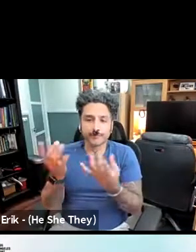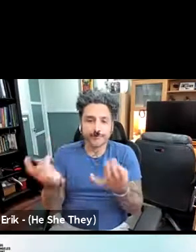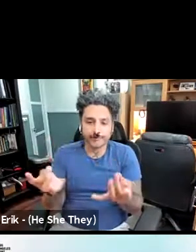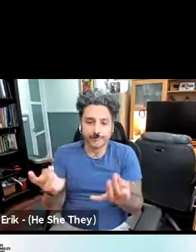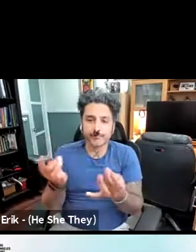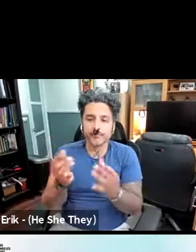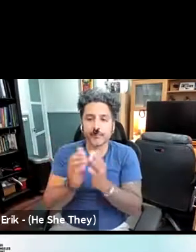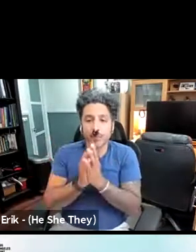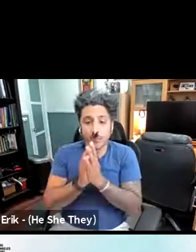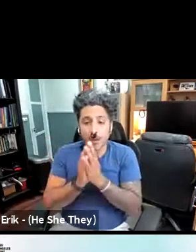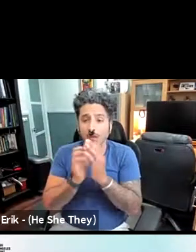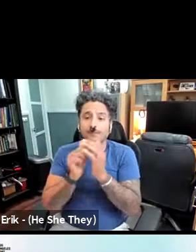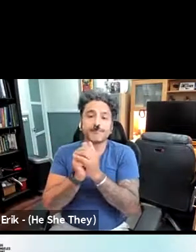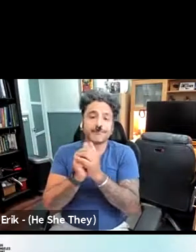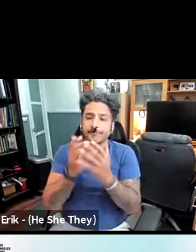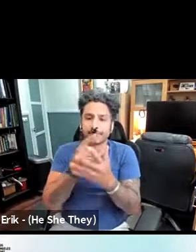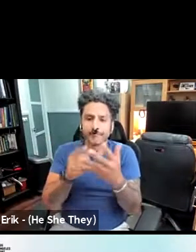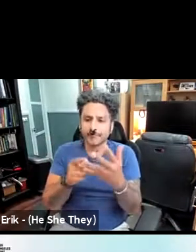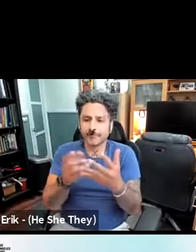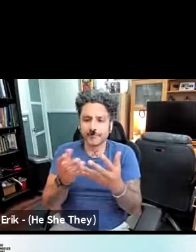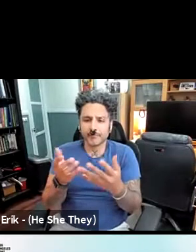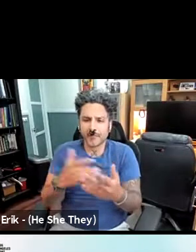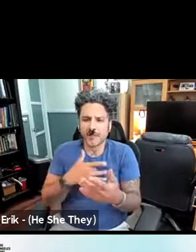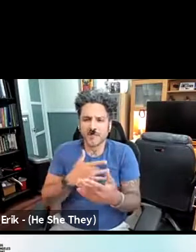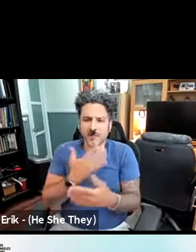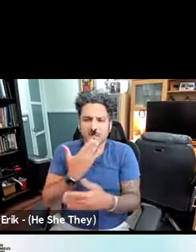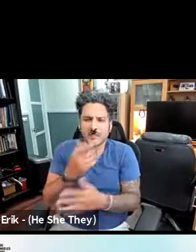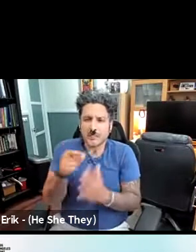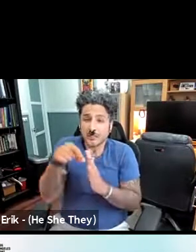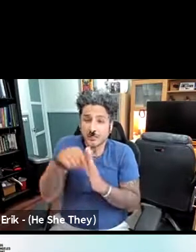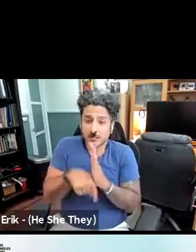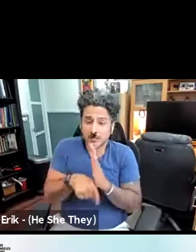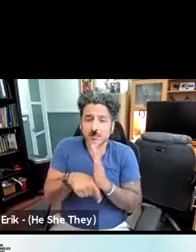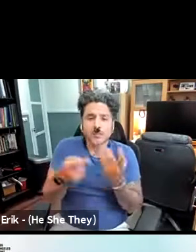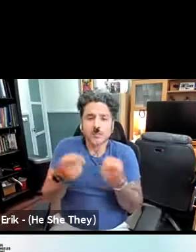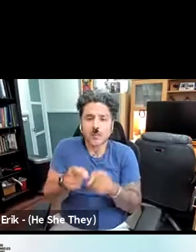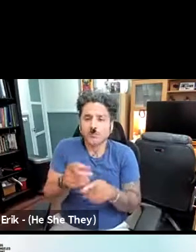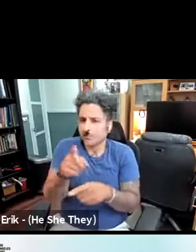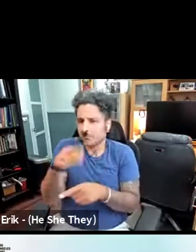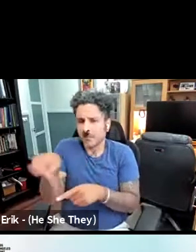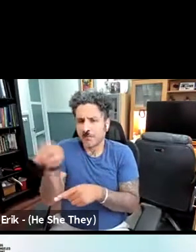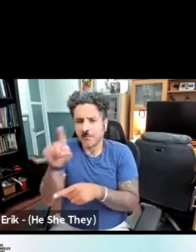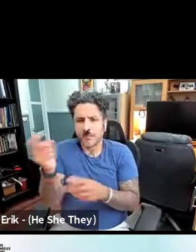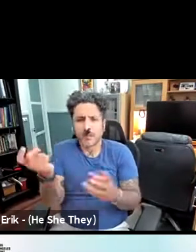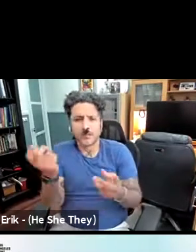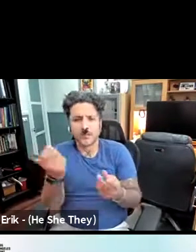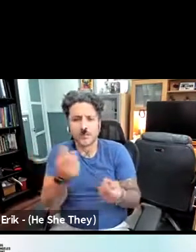and I'll stop there, because that feels like it's something deeper that's going on right there. Someone else could feel that.